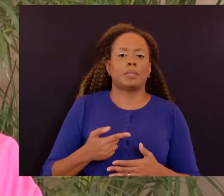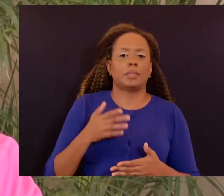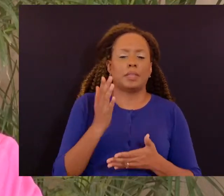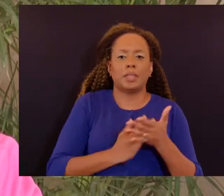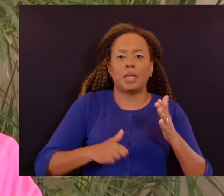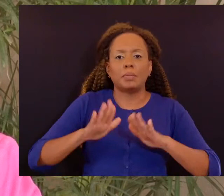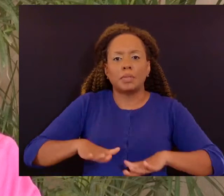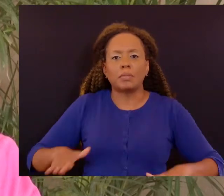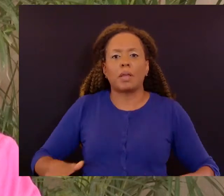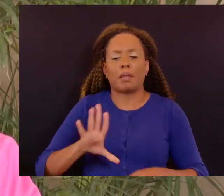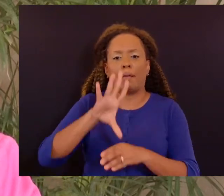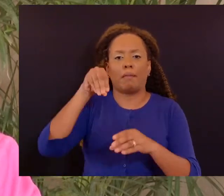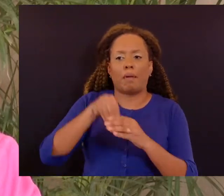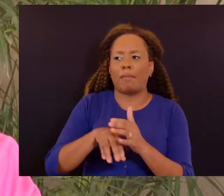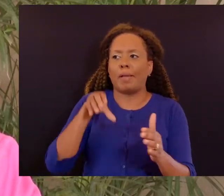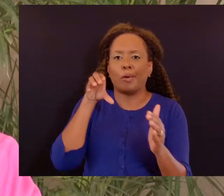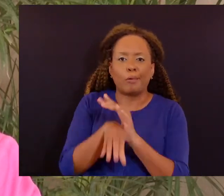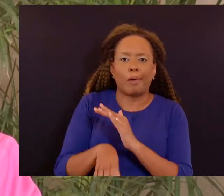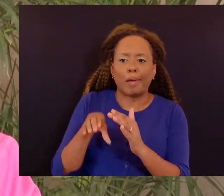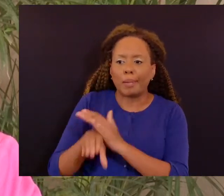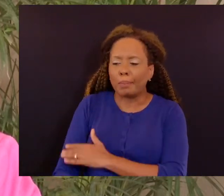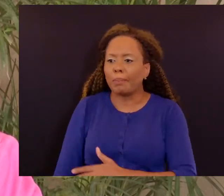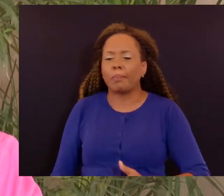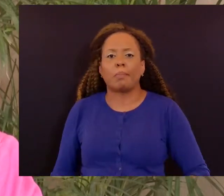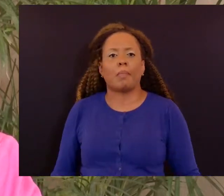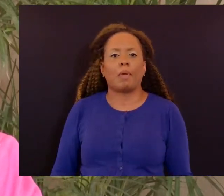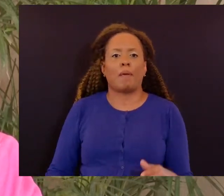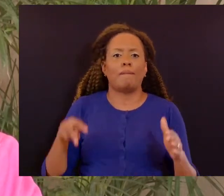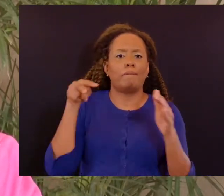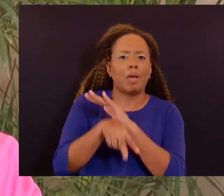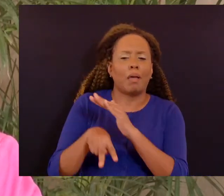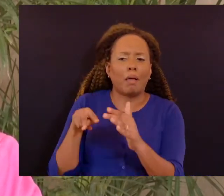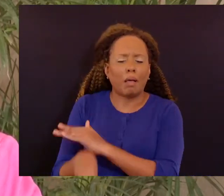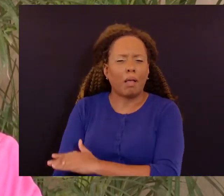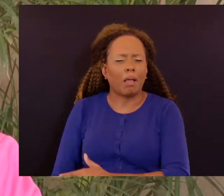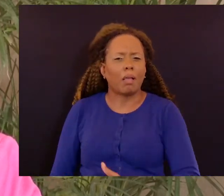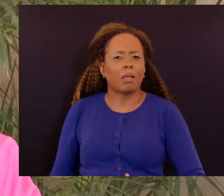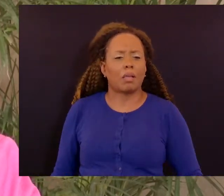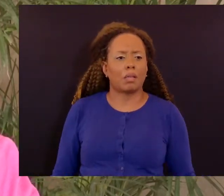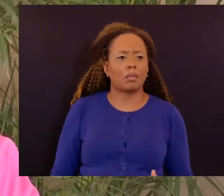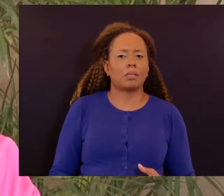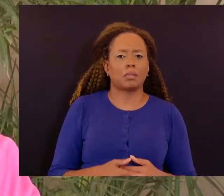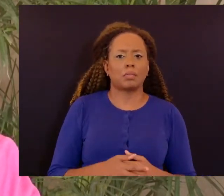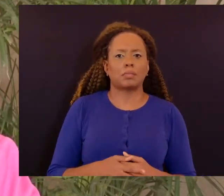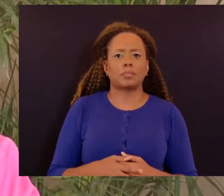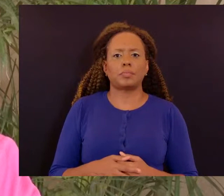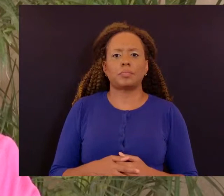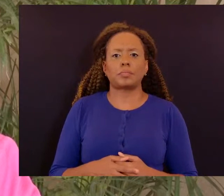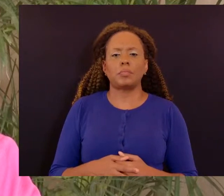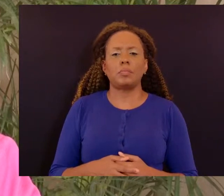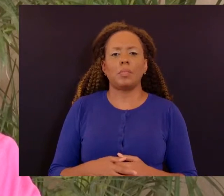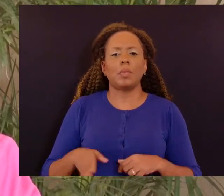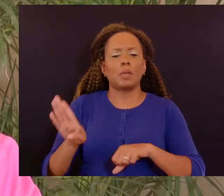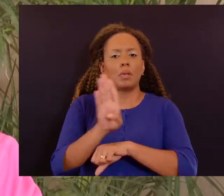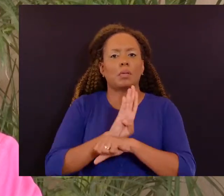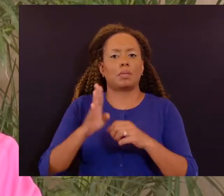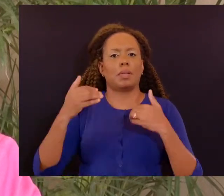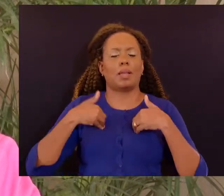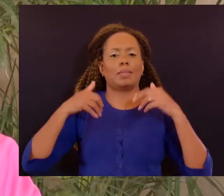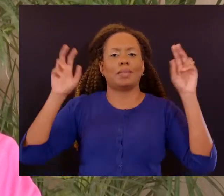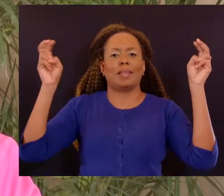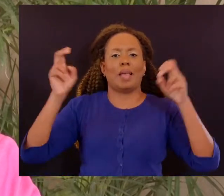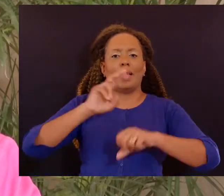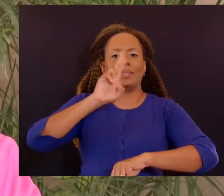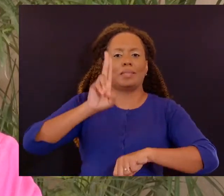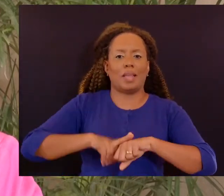address that. Now, one of the things we recognize is that we have a national curriculum which may